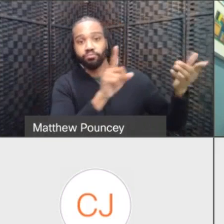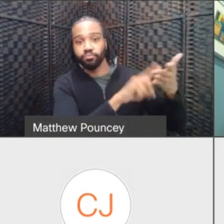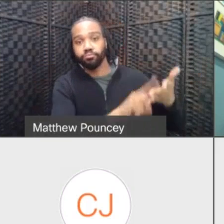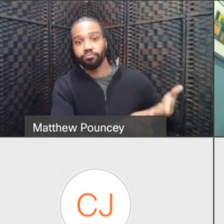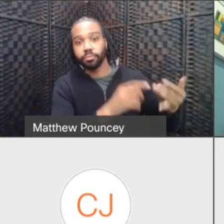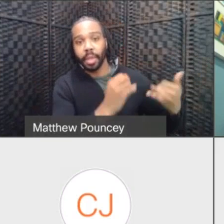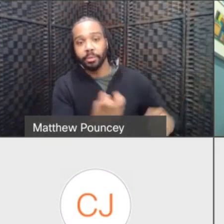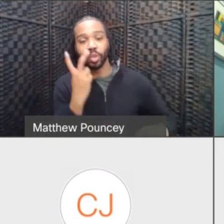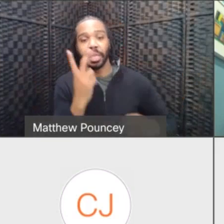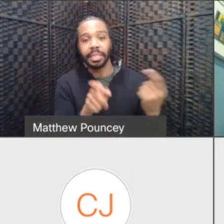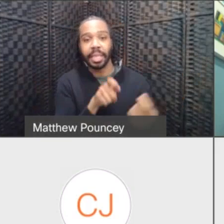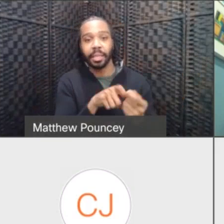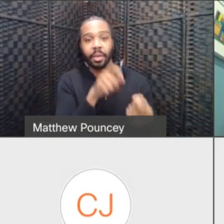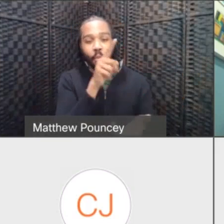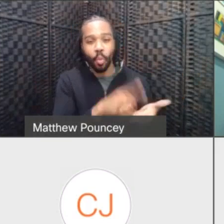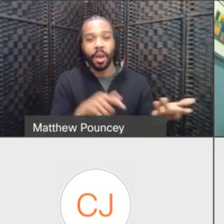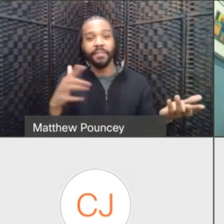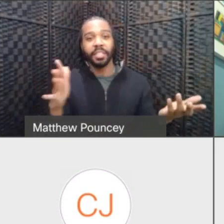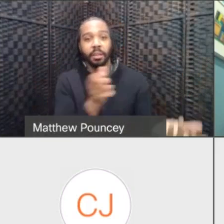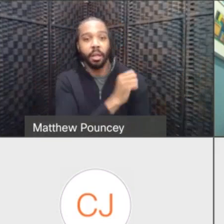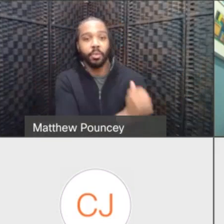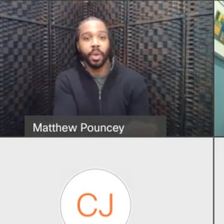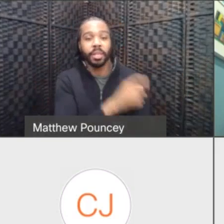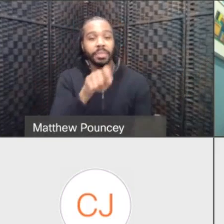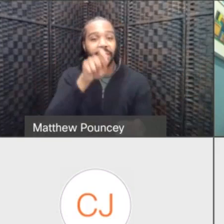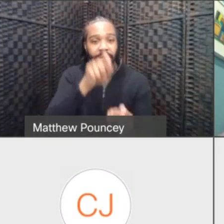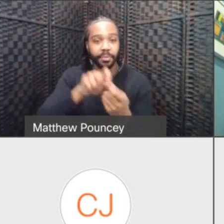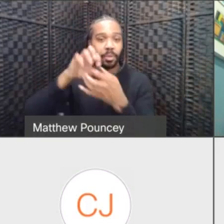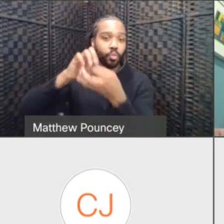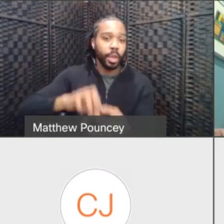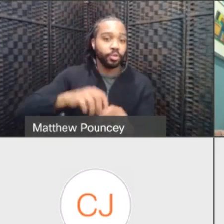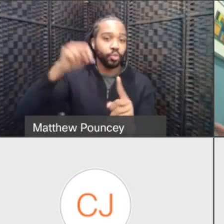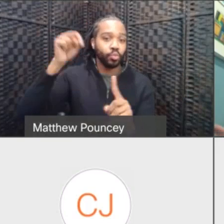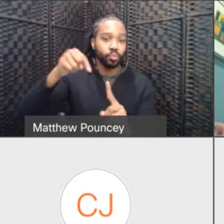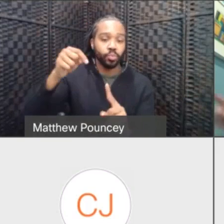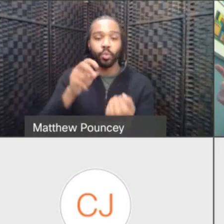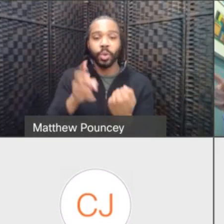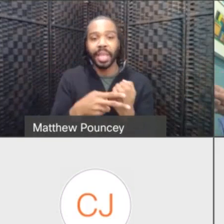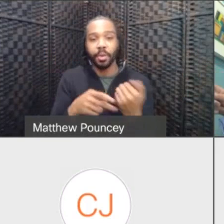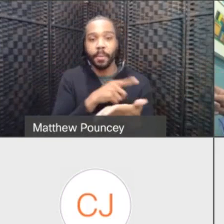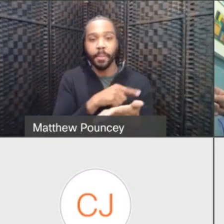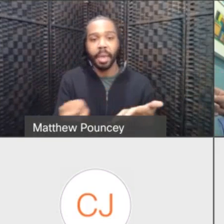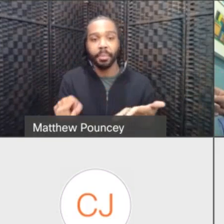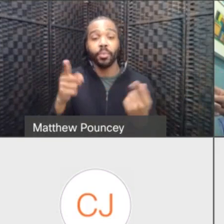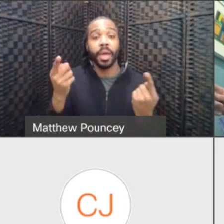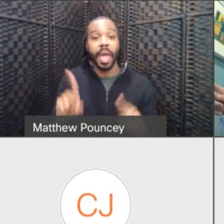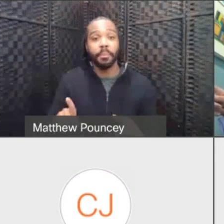was authorized in terms of the retainer payments. What was issued in late 21